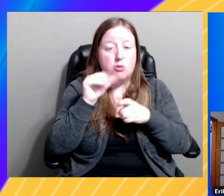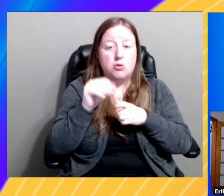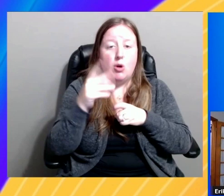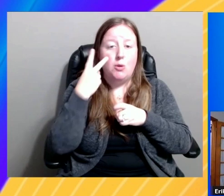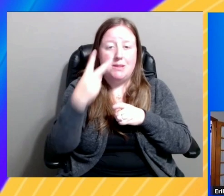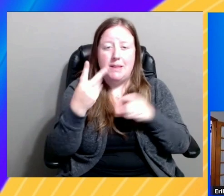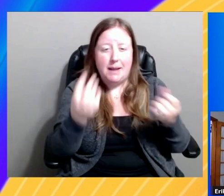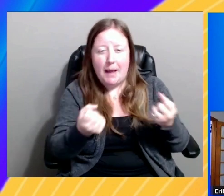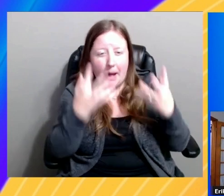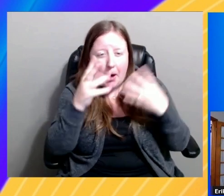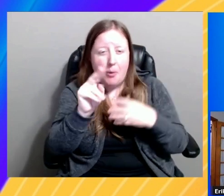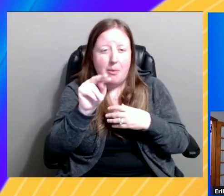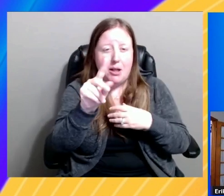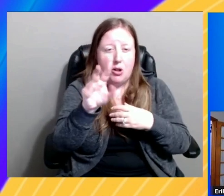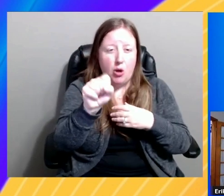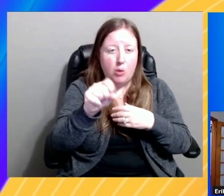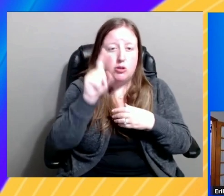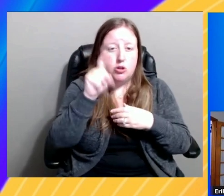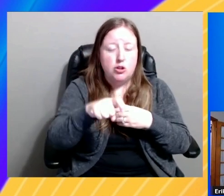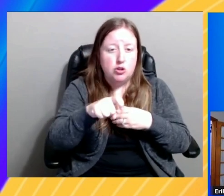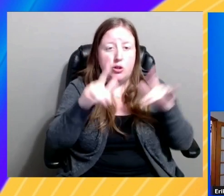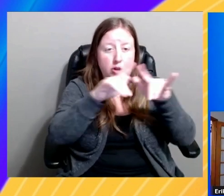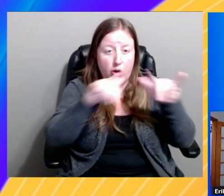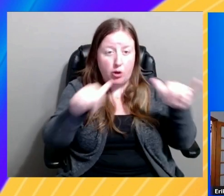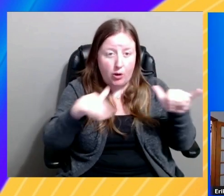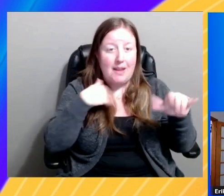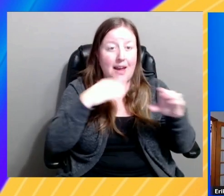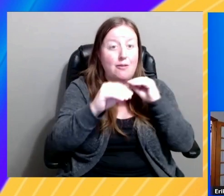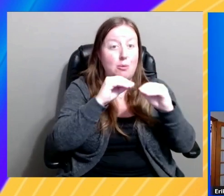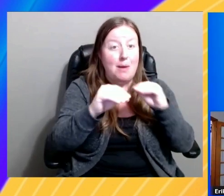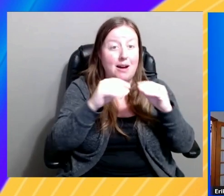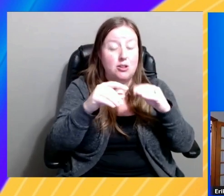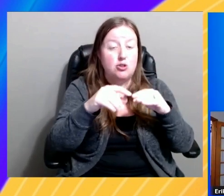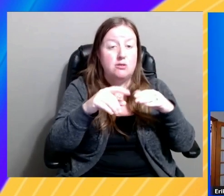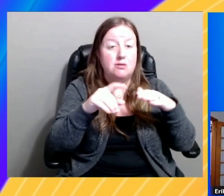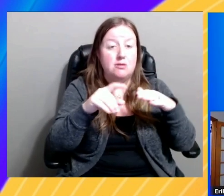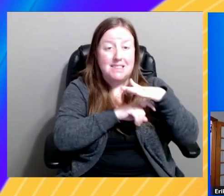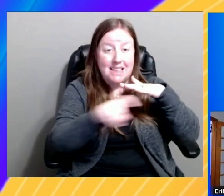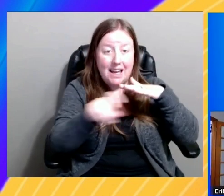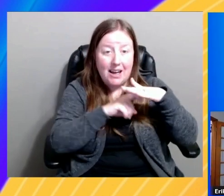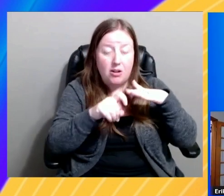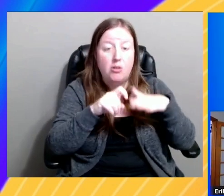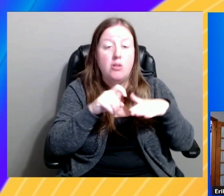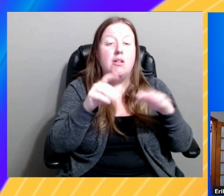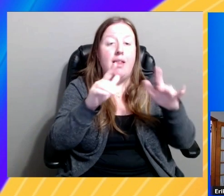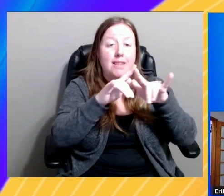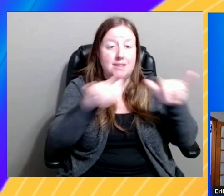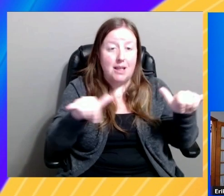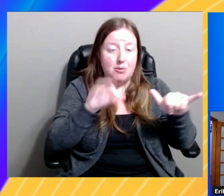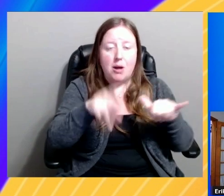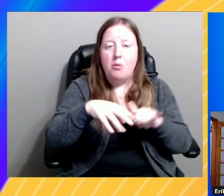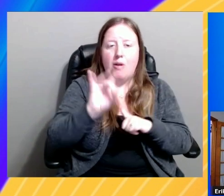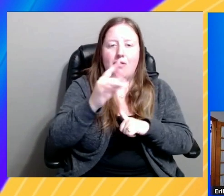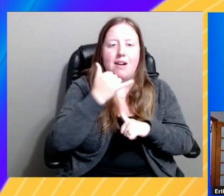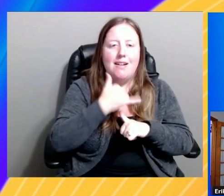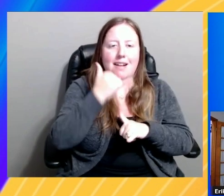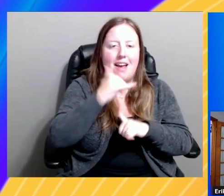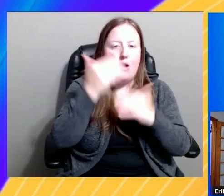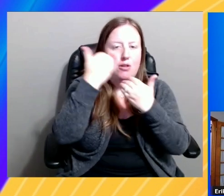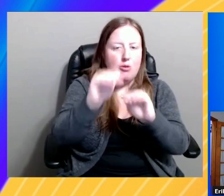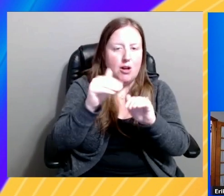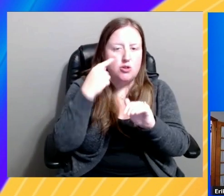should concurrently perform a patch scan or a patch install at a single time, as well as defining an error threshold of how many errors we're willing to